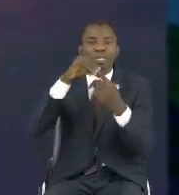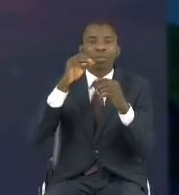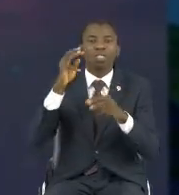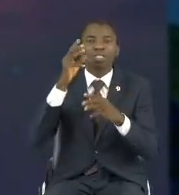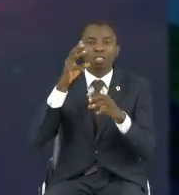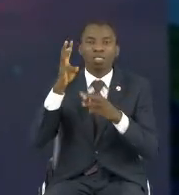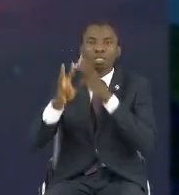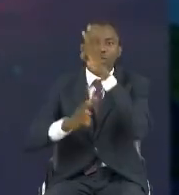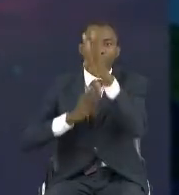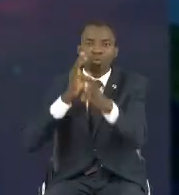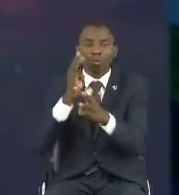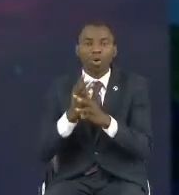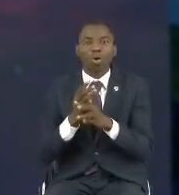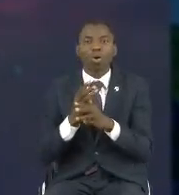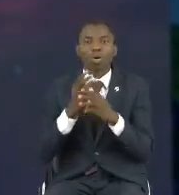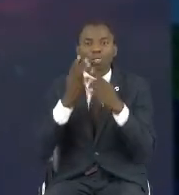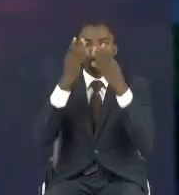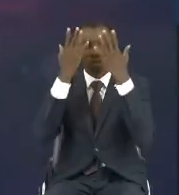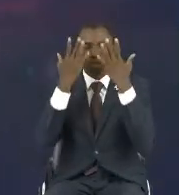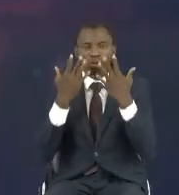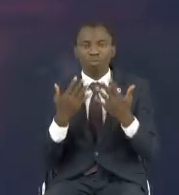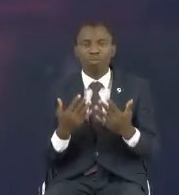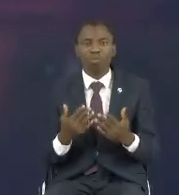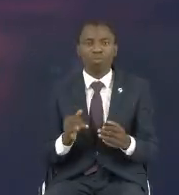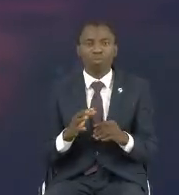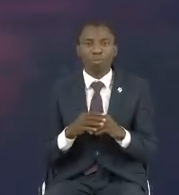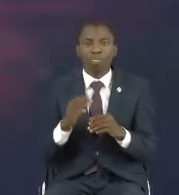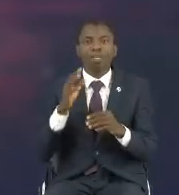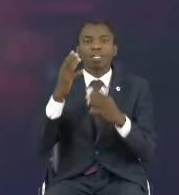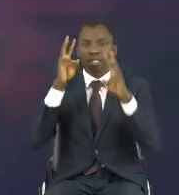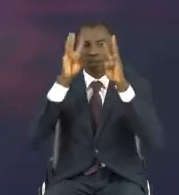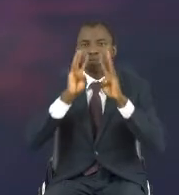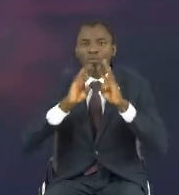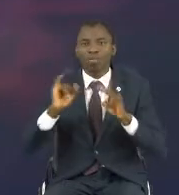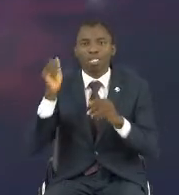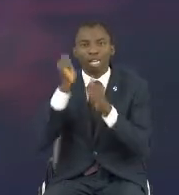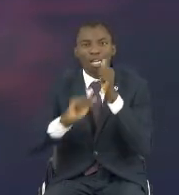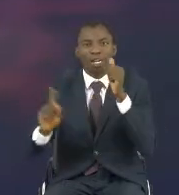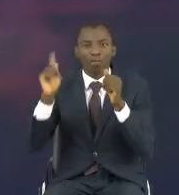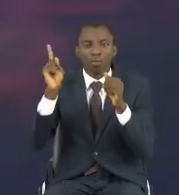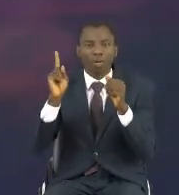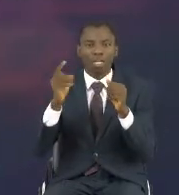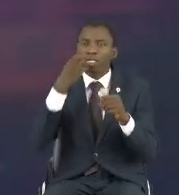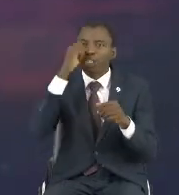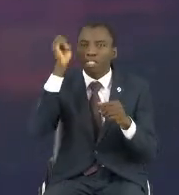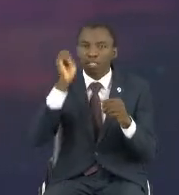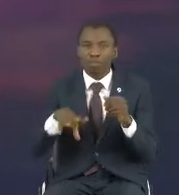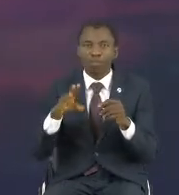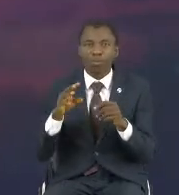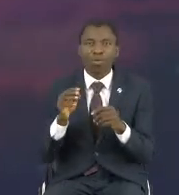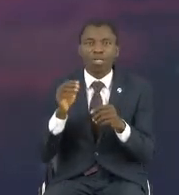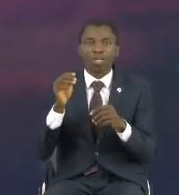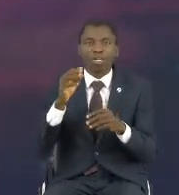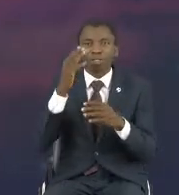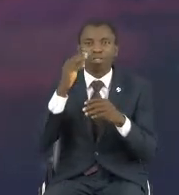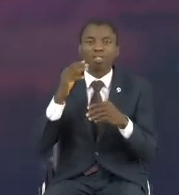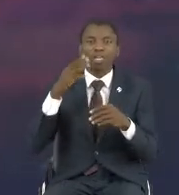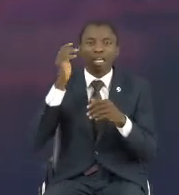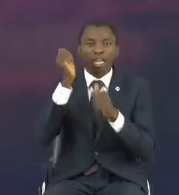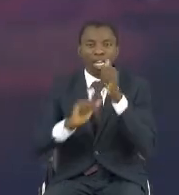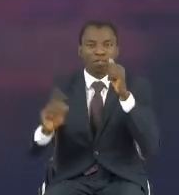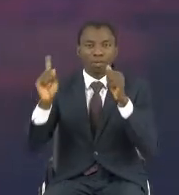mourneth. Crime everywhere, evil everywhere,